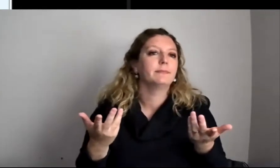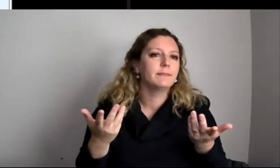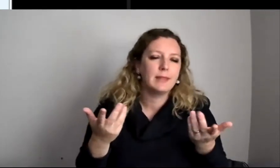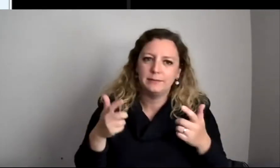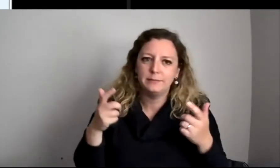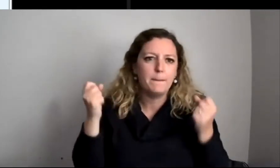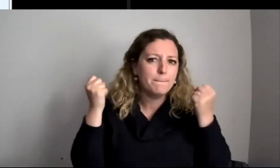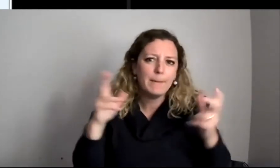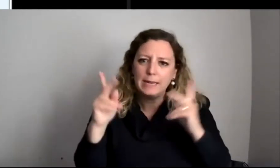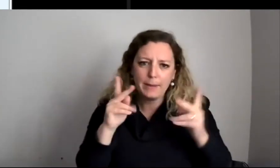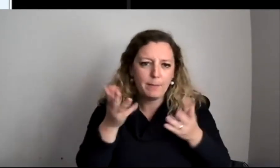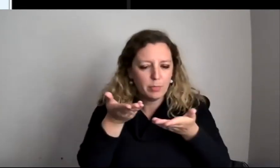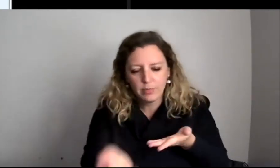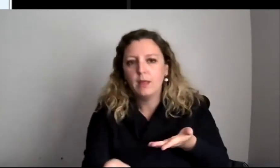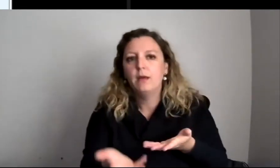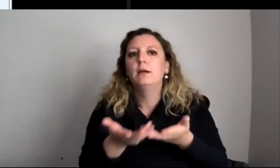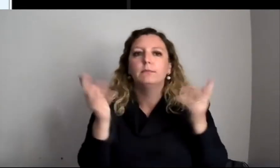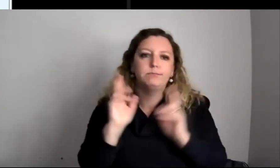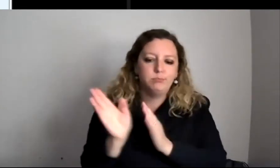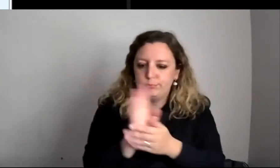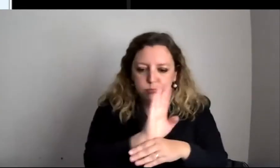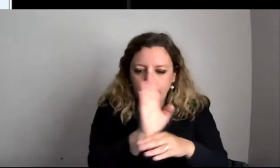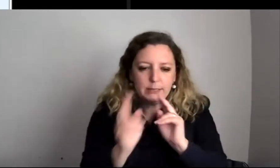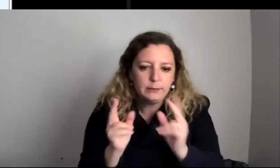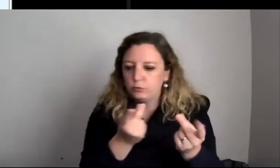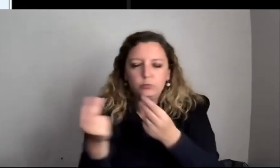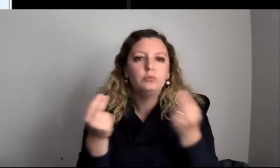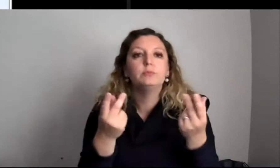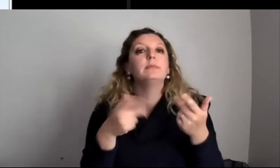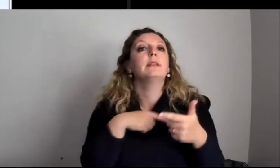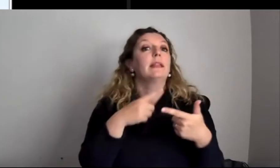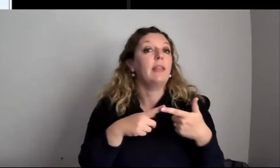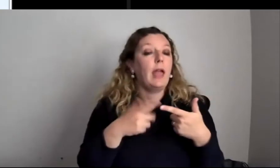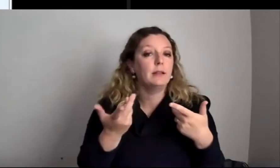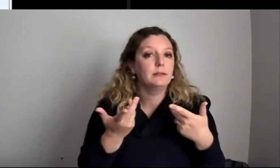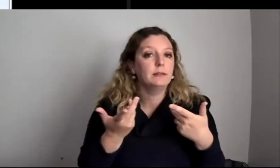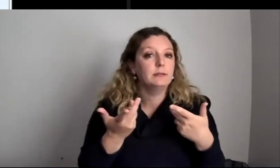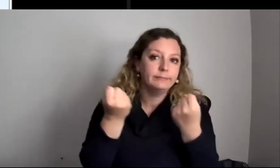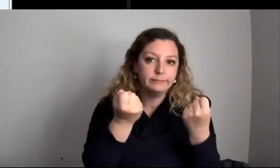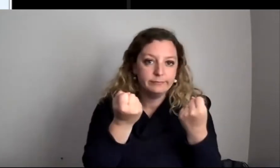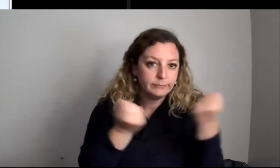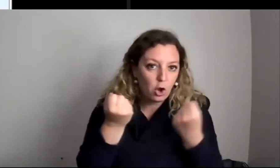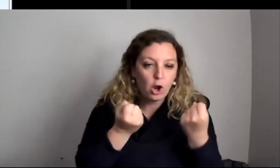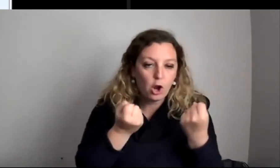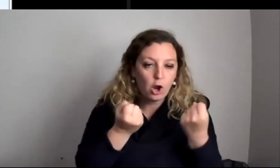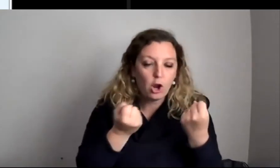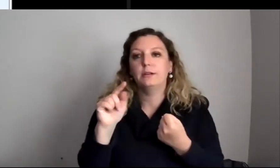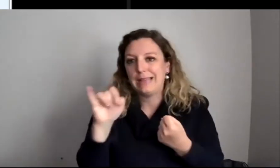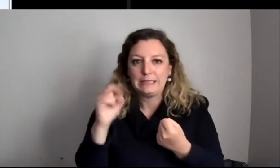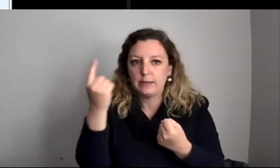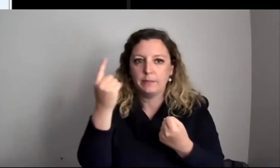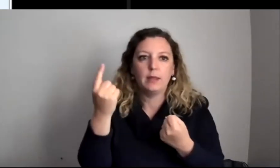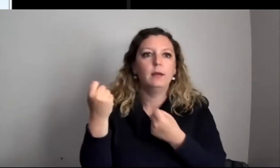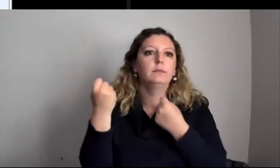massive population densities, lots of hustle and bustle going on. From there, you hop in a car, a taxi Bruce, a 4x4, and